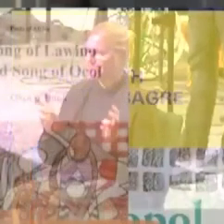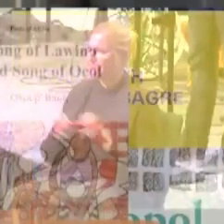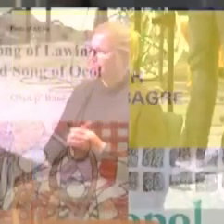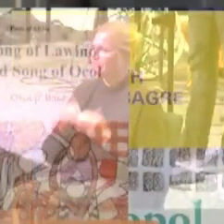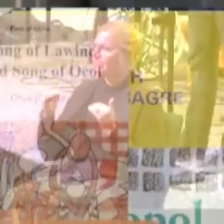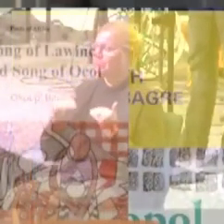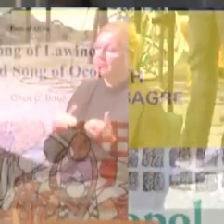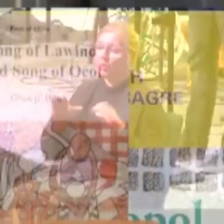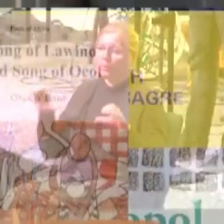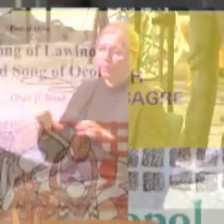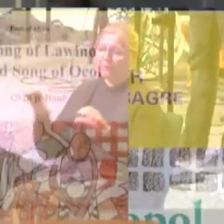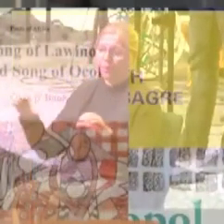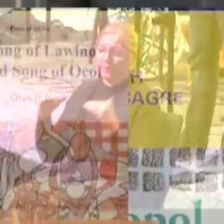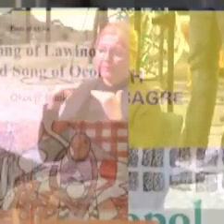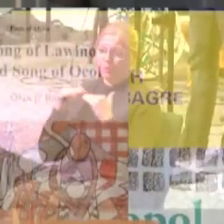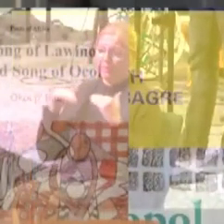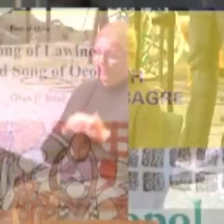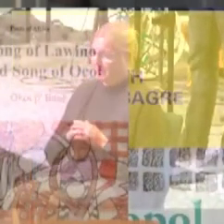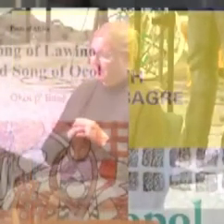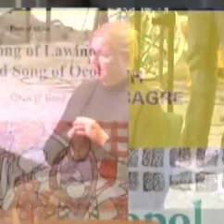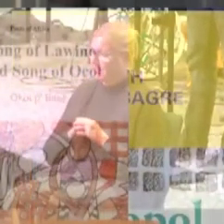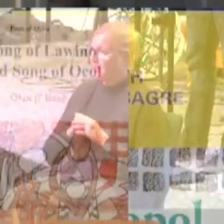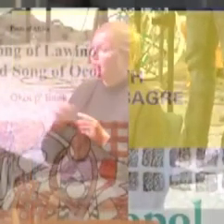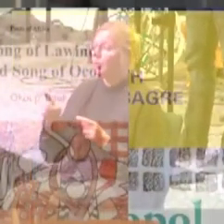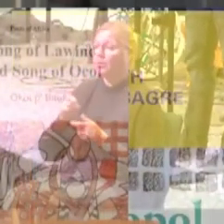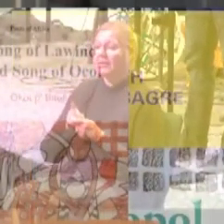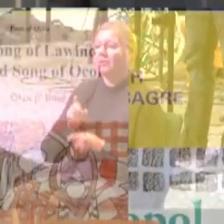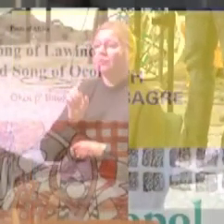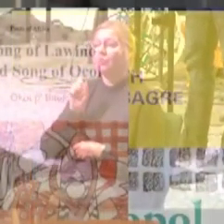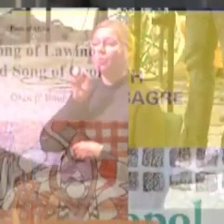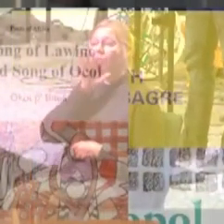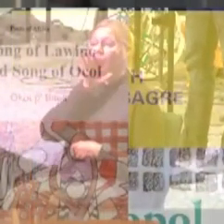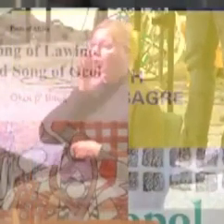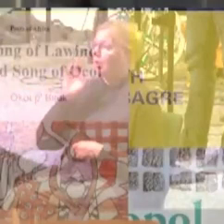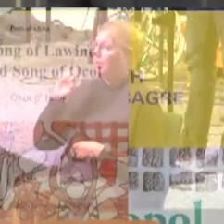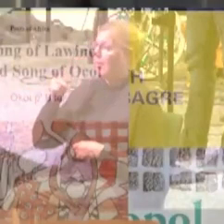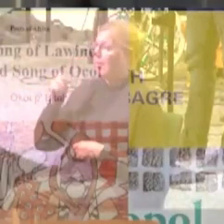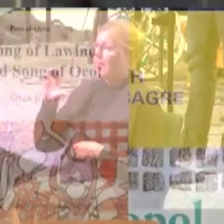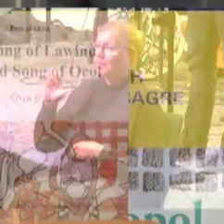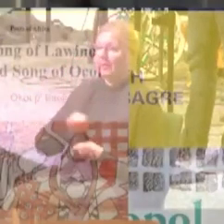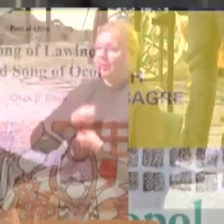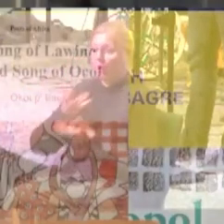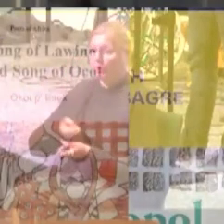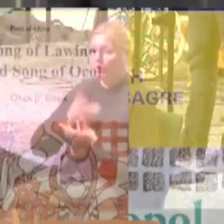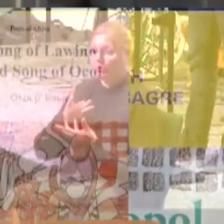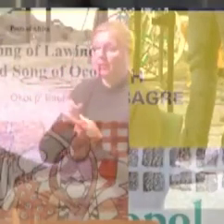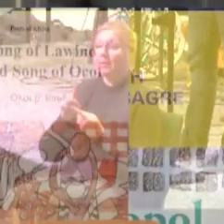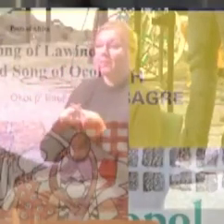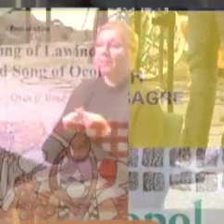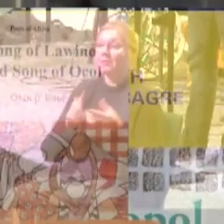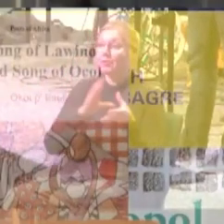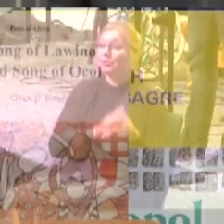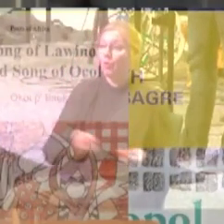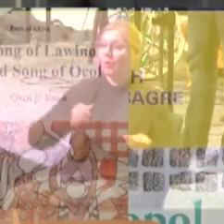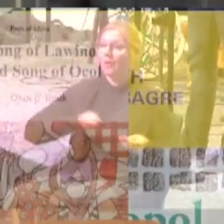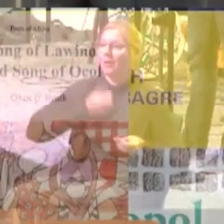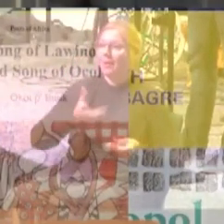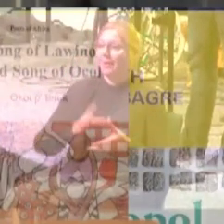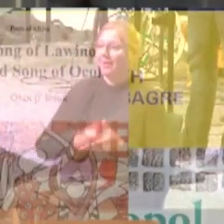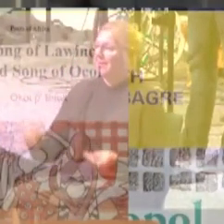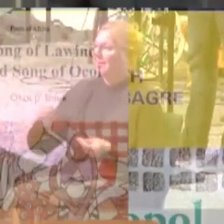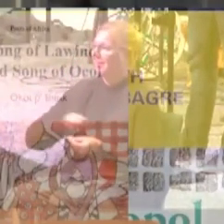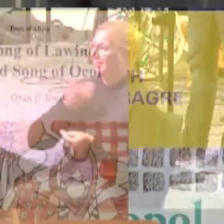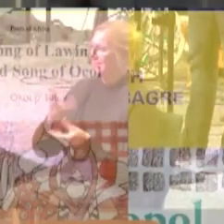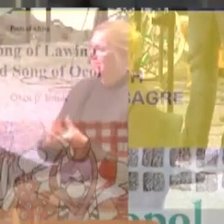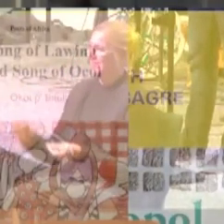Performance equivalence in oral epic poetry means multiple forms of retelling, from Homer to the Psalms, to